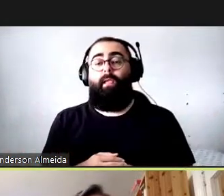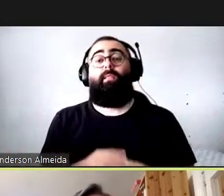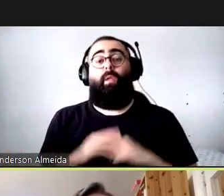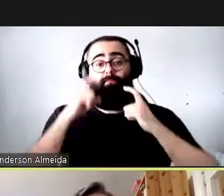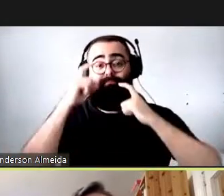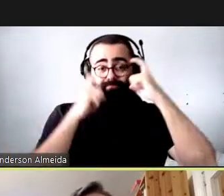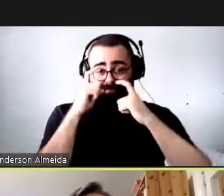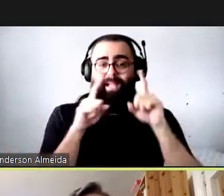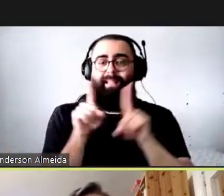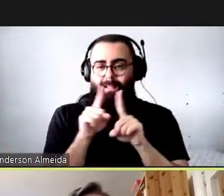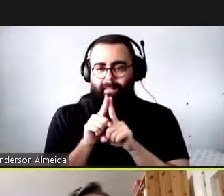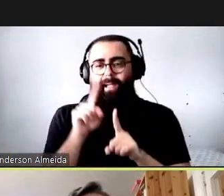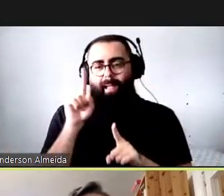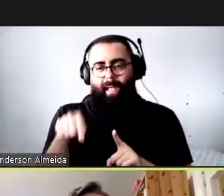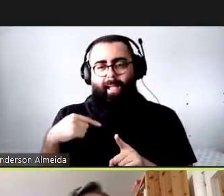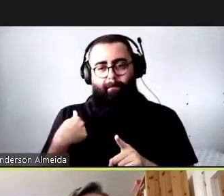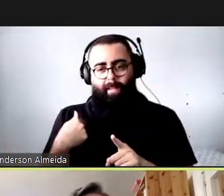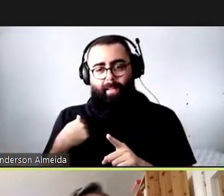utterance.